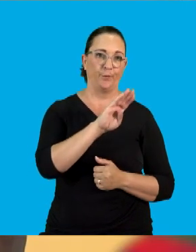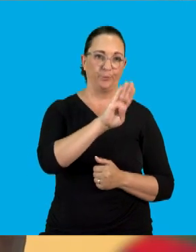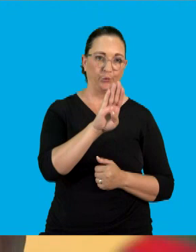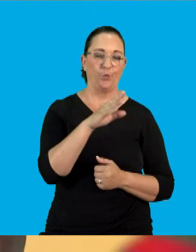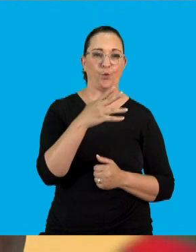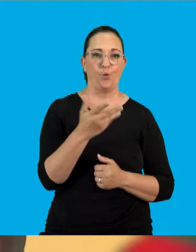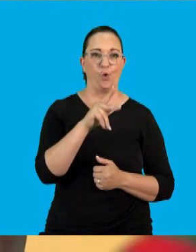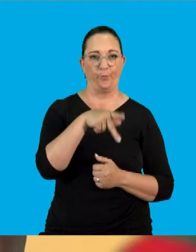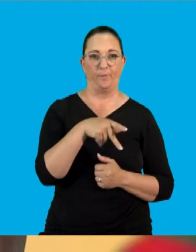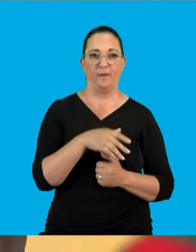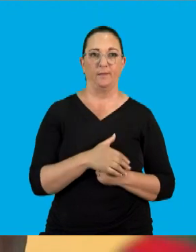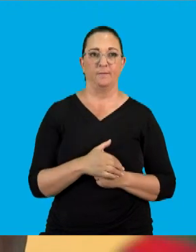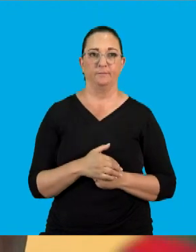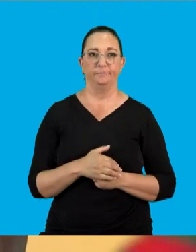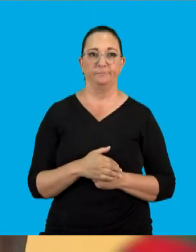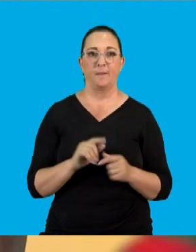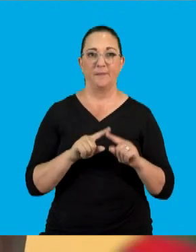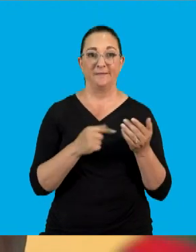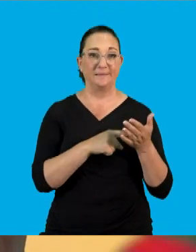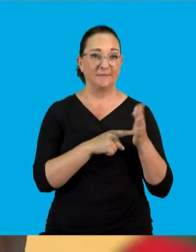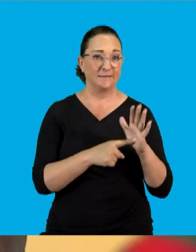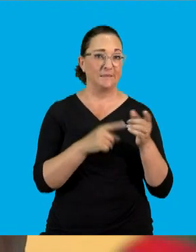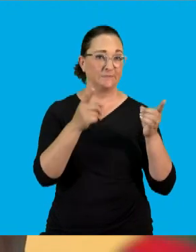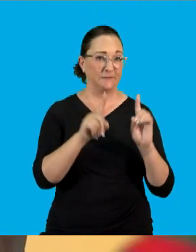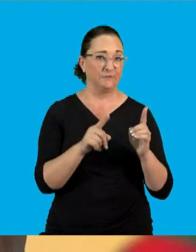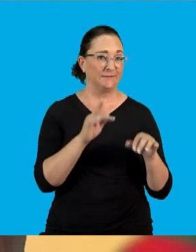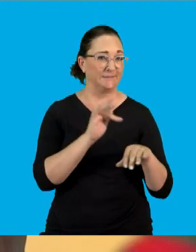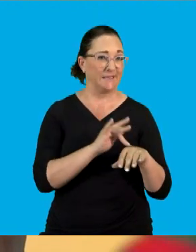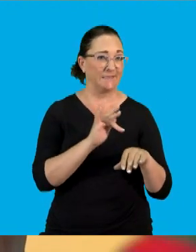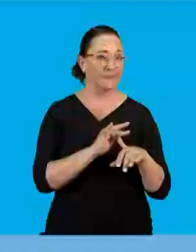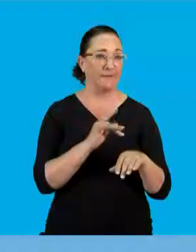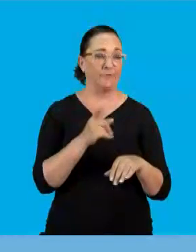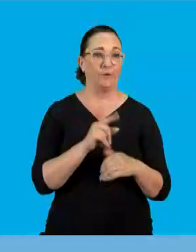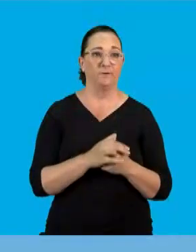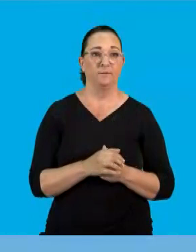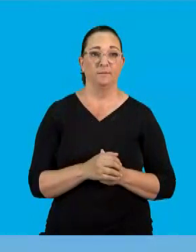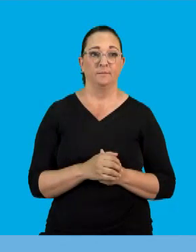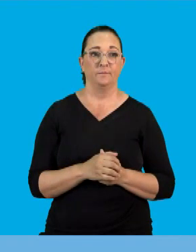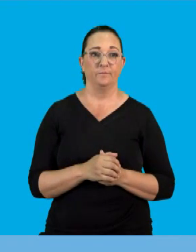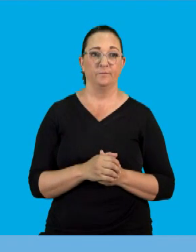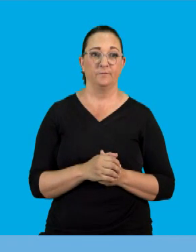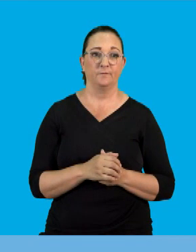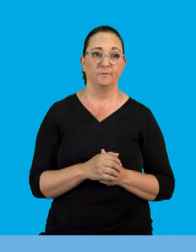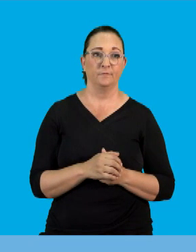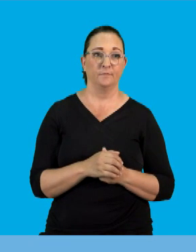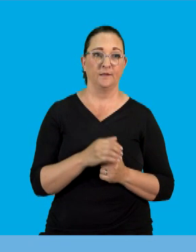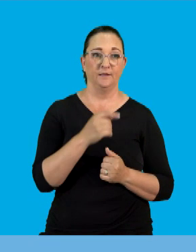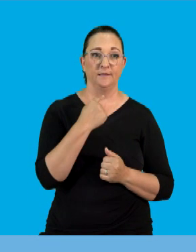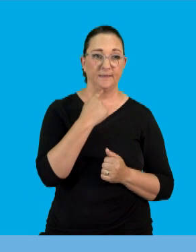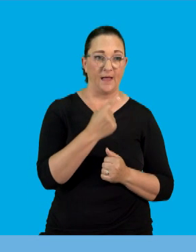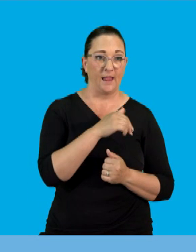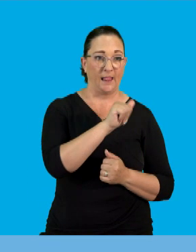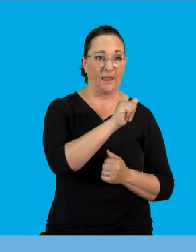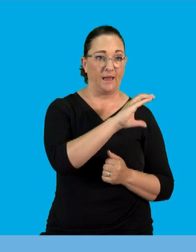the phenolphthalein. Now, a special indicator that is so sensitive, it does not only tell us whether a substance is